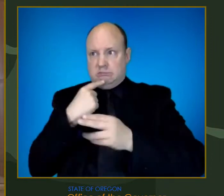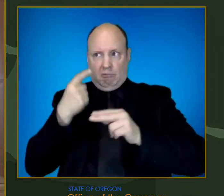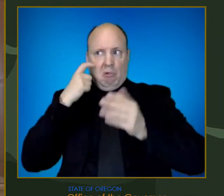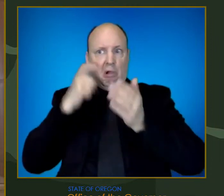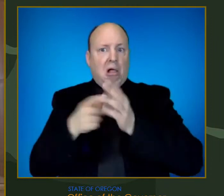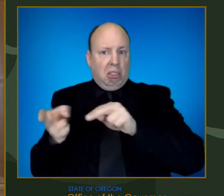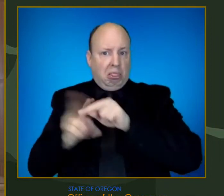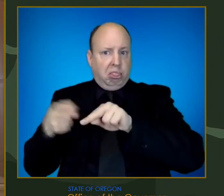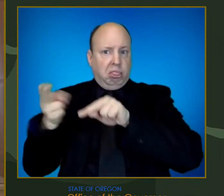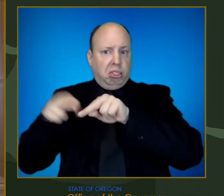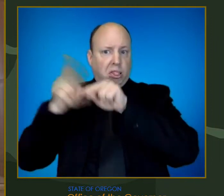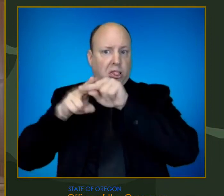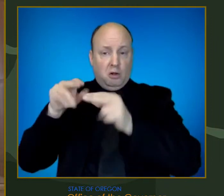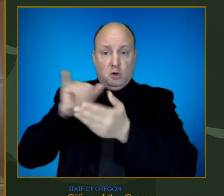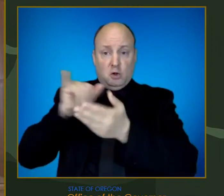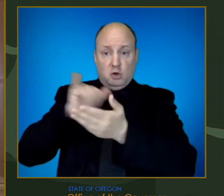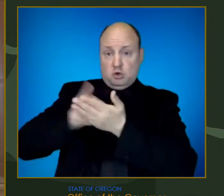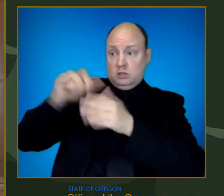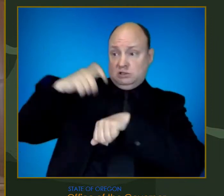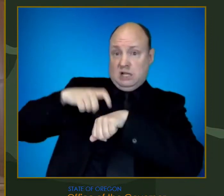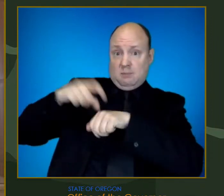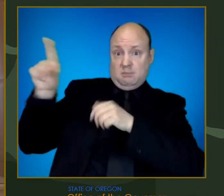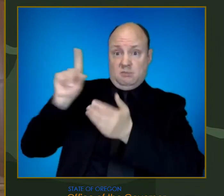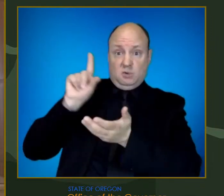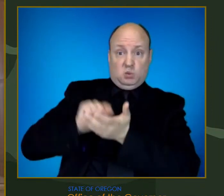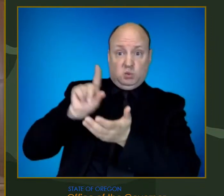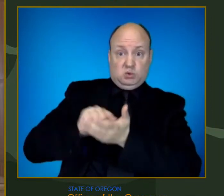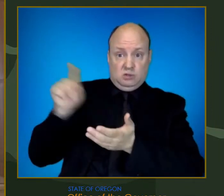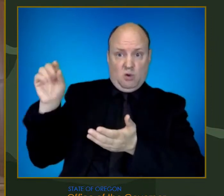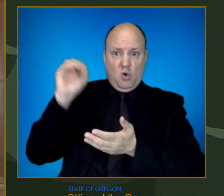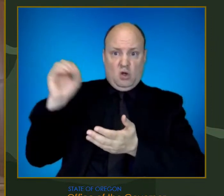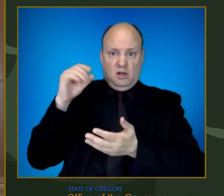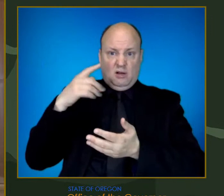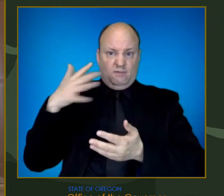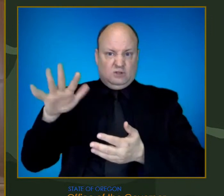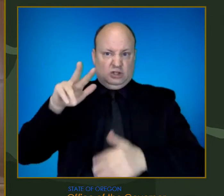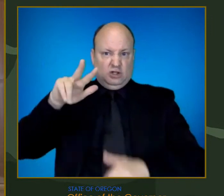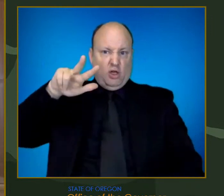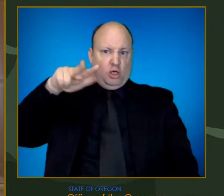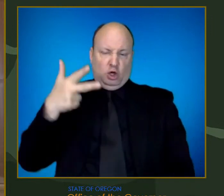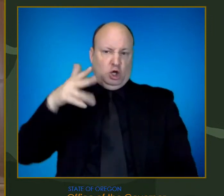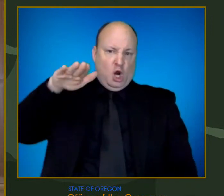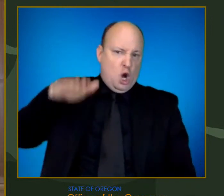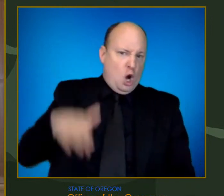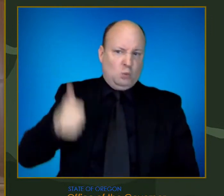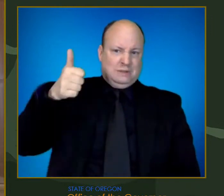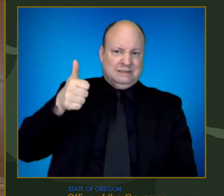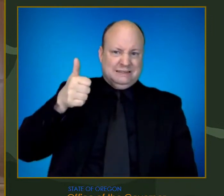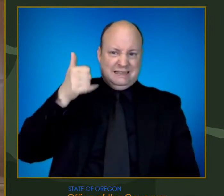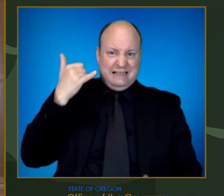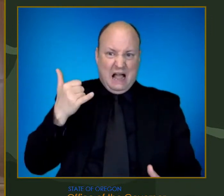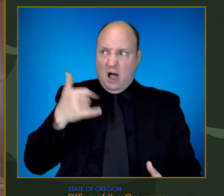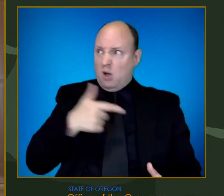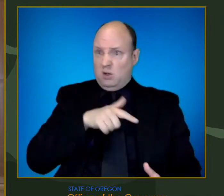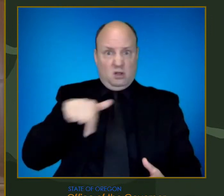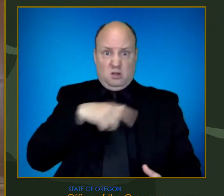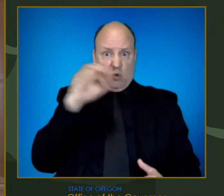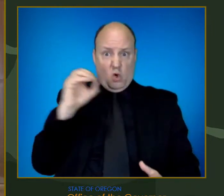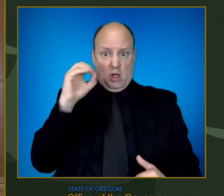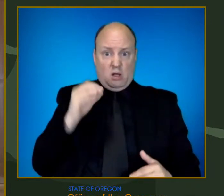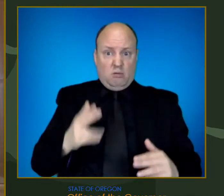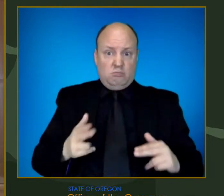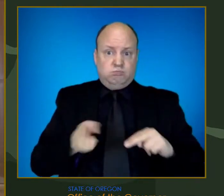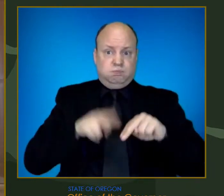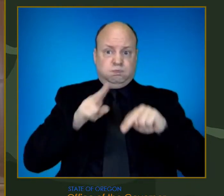Oregon has the third lowest case rate, it's now about middle of the pack, about 24th or 25th highest in the past week, rate